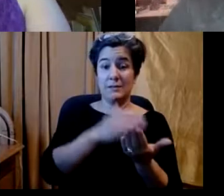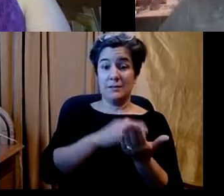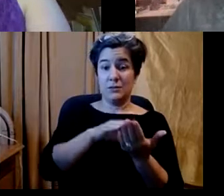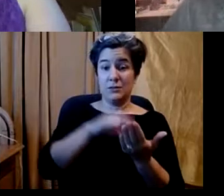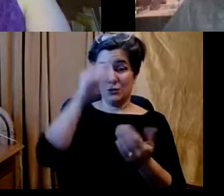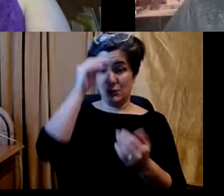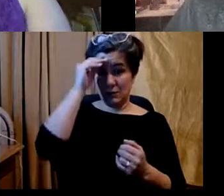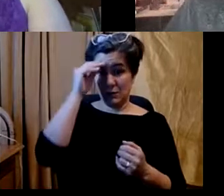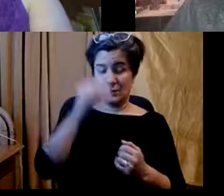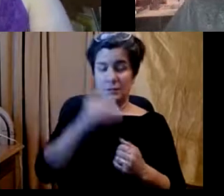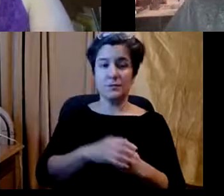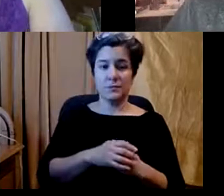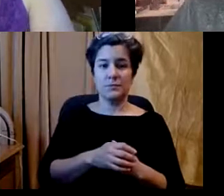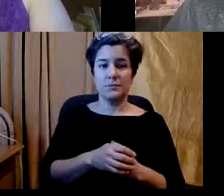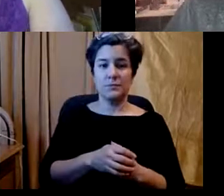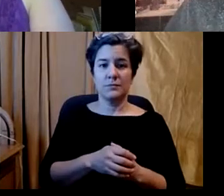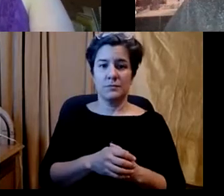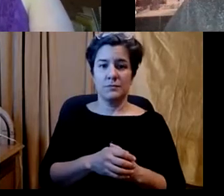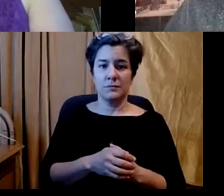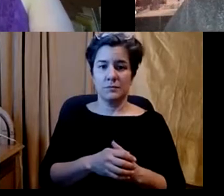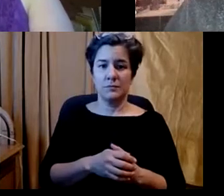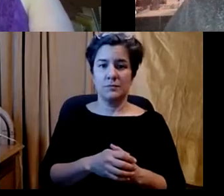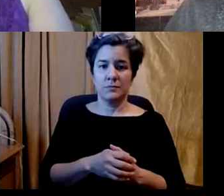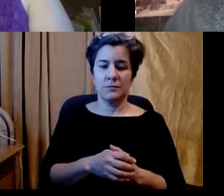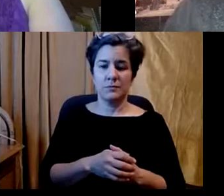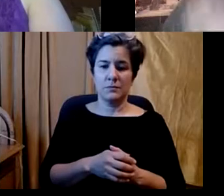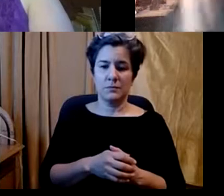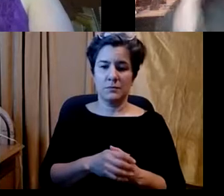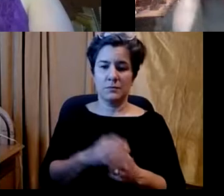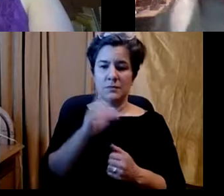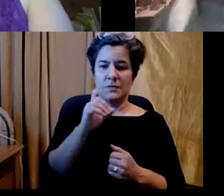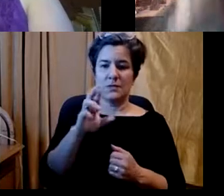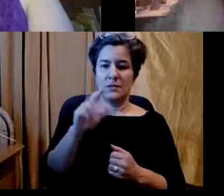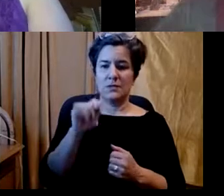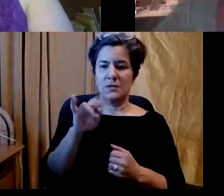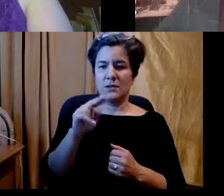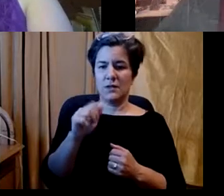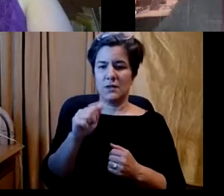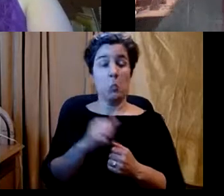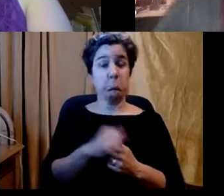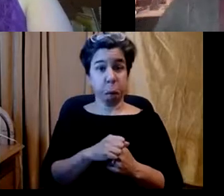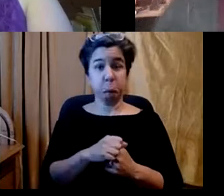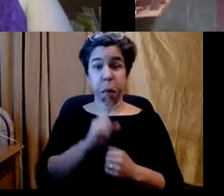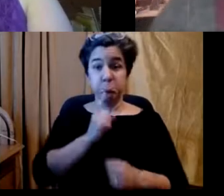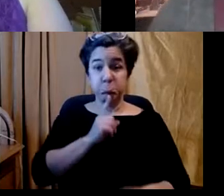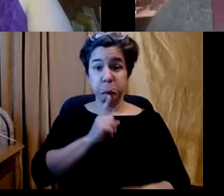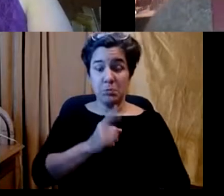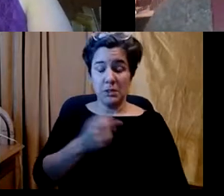And yeah, Laurie's got an interesting idea too. That's great. Tina, Dr. Tina, yeah, can you say more? Yeah, sure.